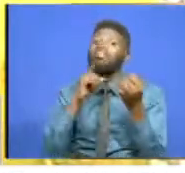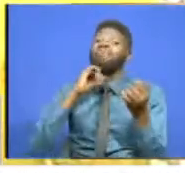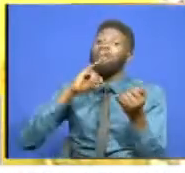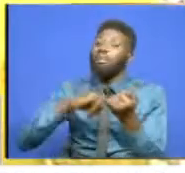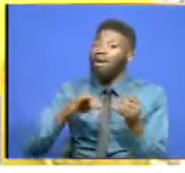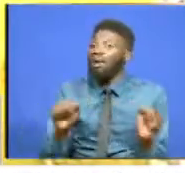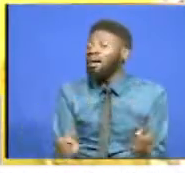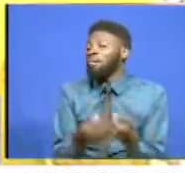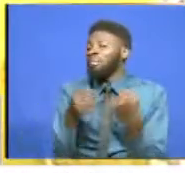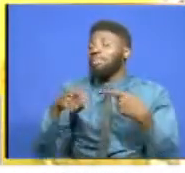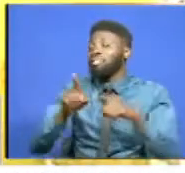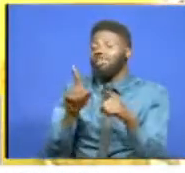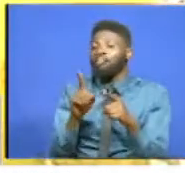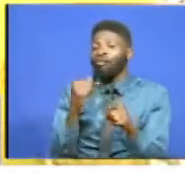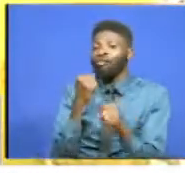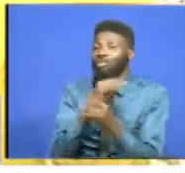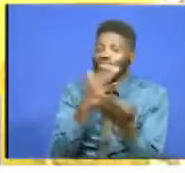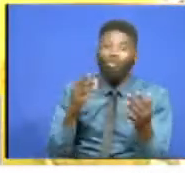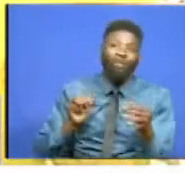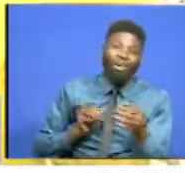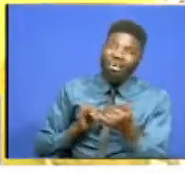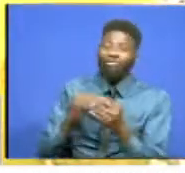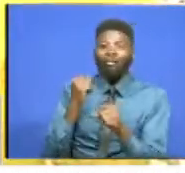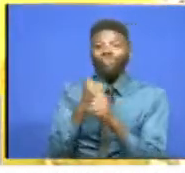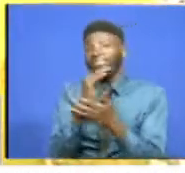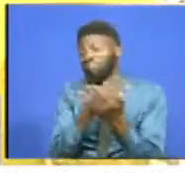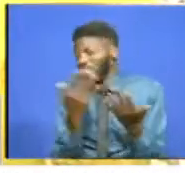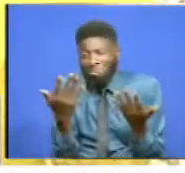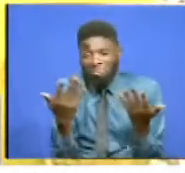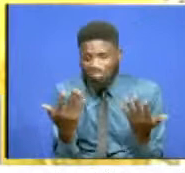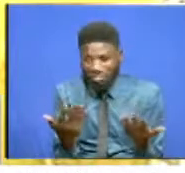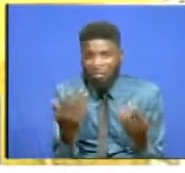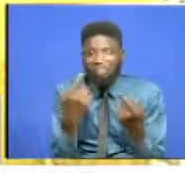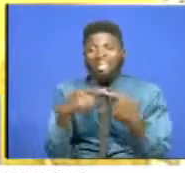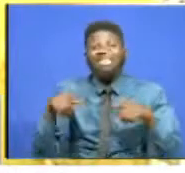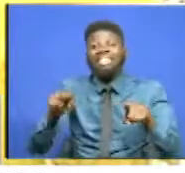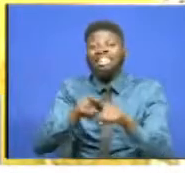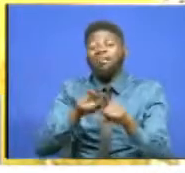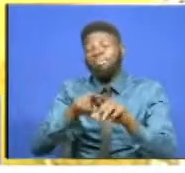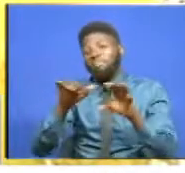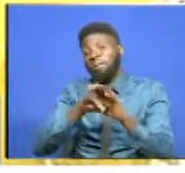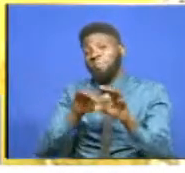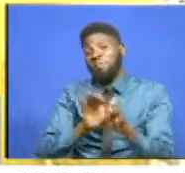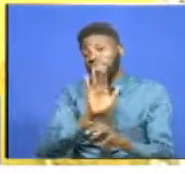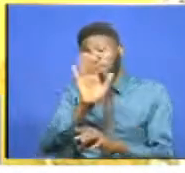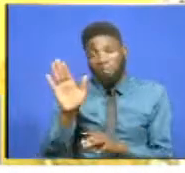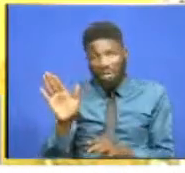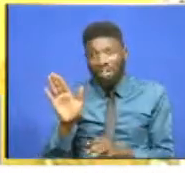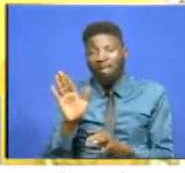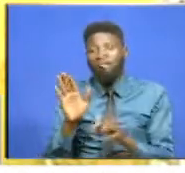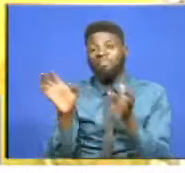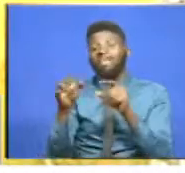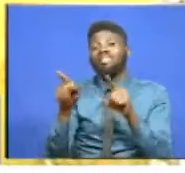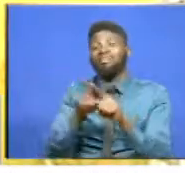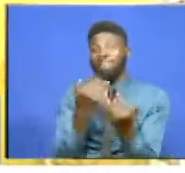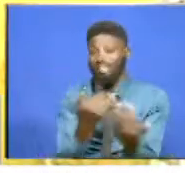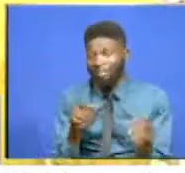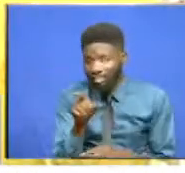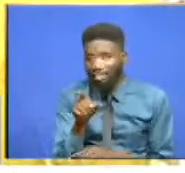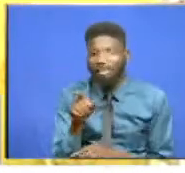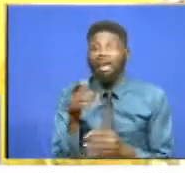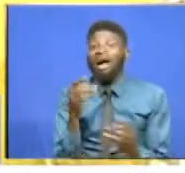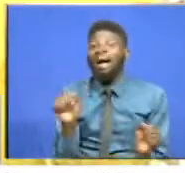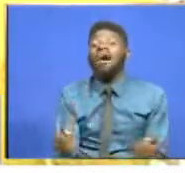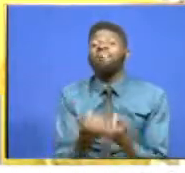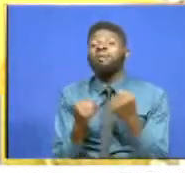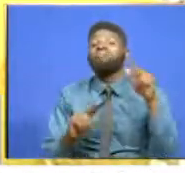to do certain things, or the wife does certain. And in any case, there are also the children, as you say. So there was discontent, and there was a